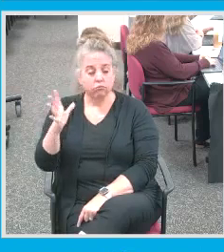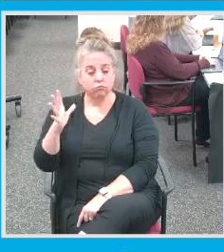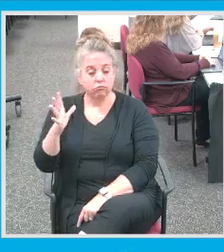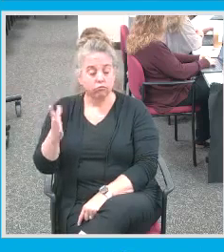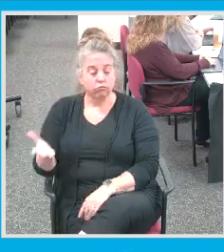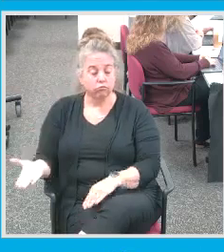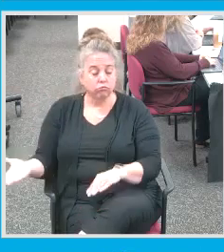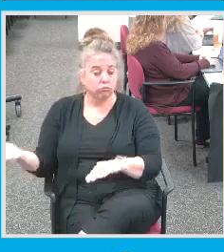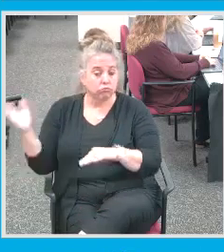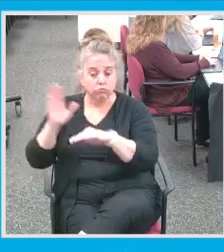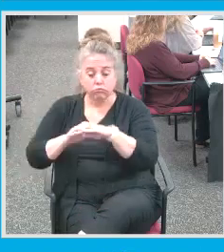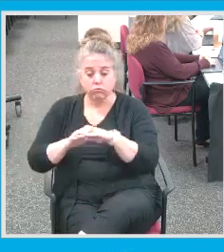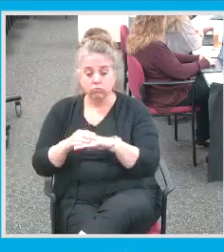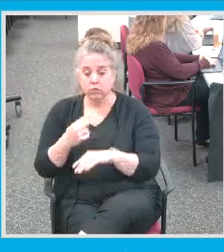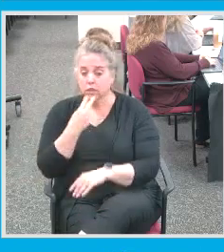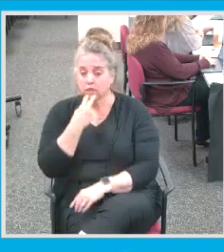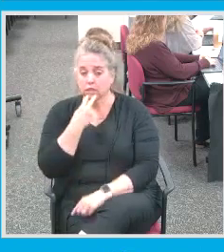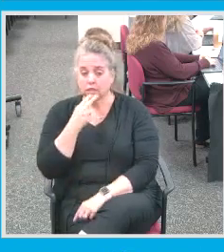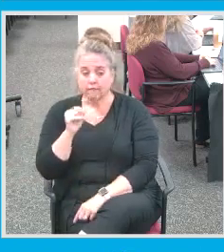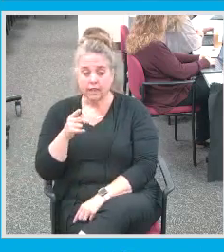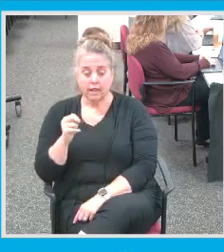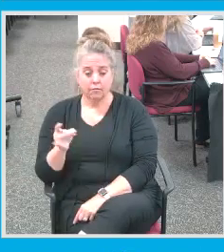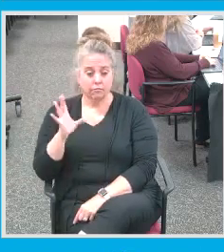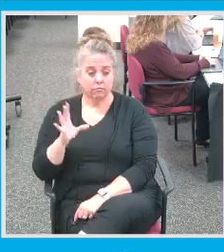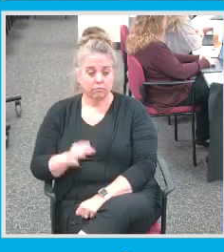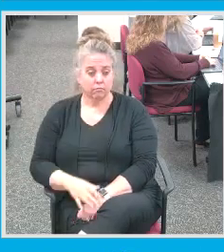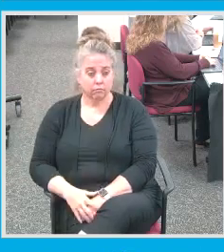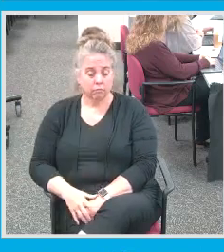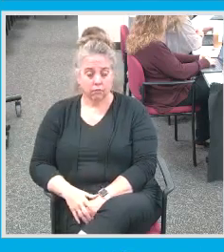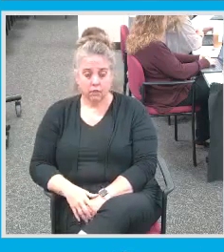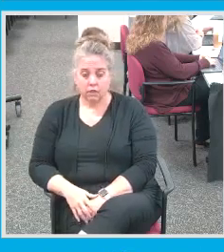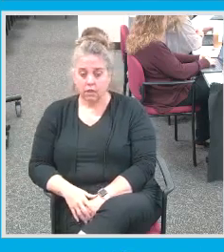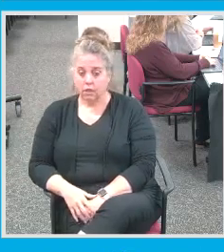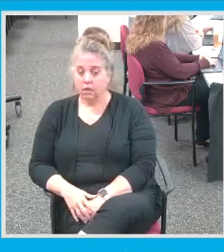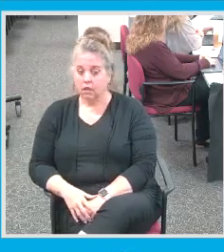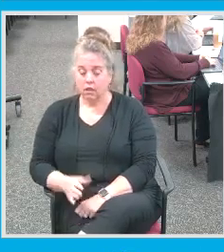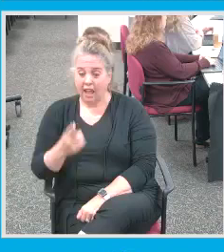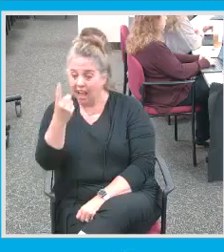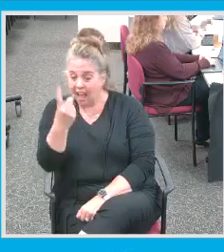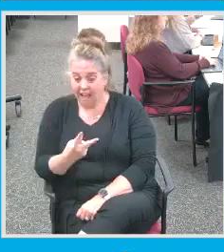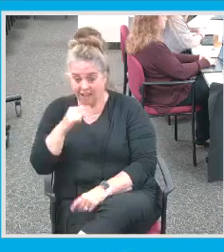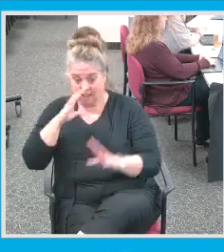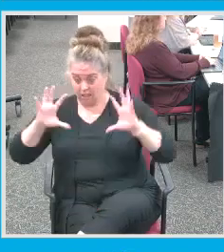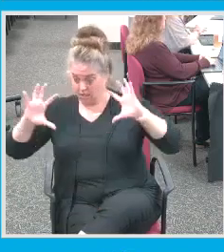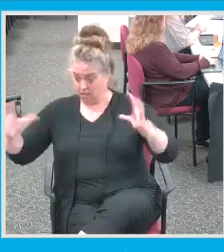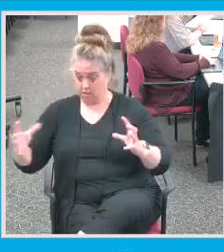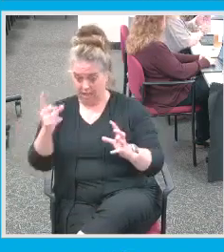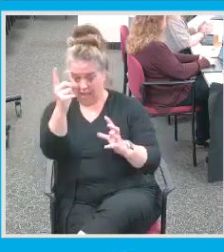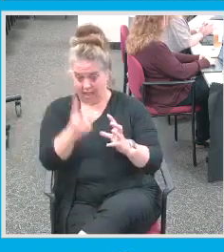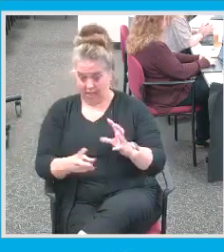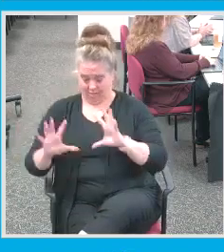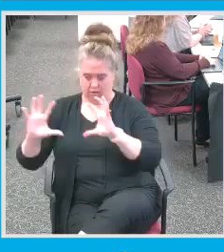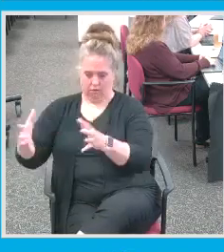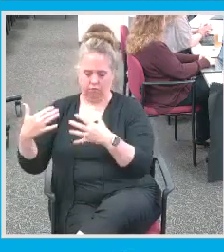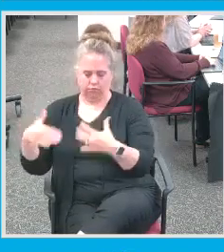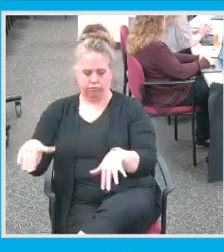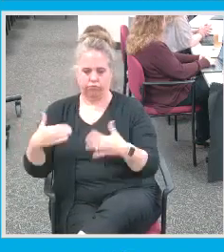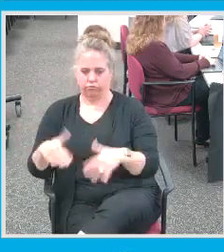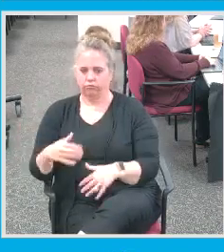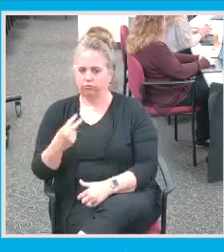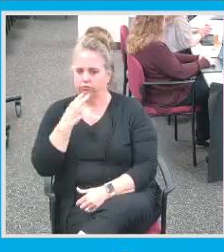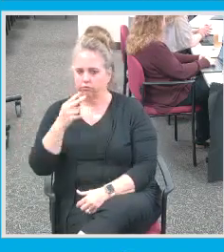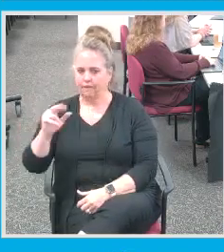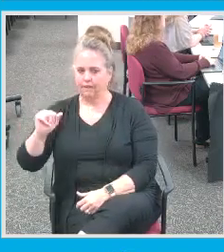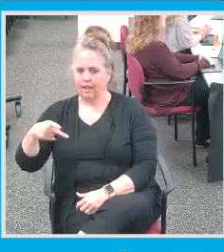Literally, like half the kids. Yeah. And so our program manager